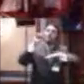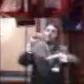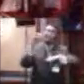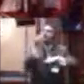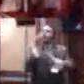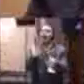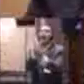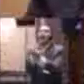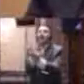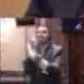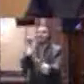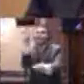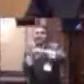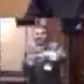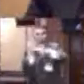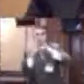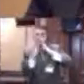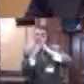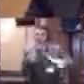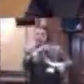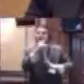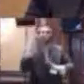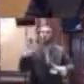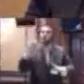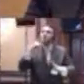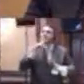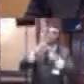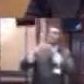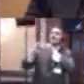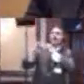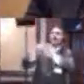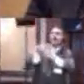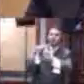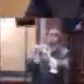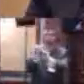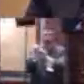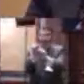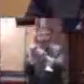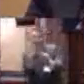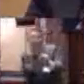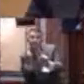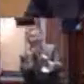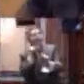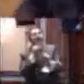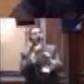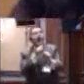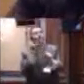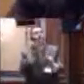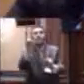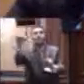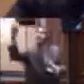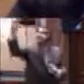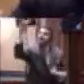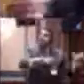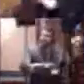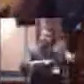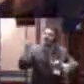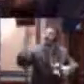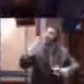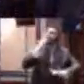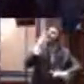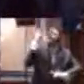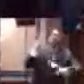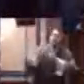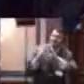keeping refugee issues on the table, being a vulnerable group within society. The issues,